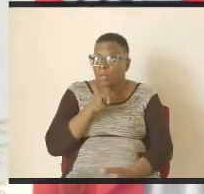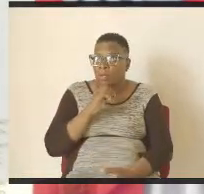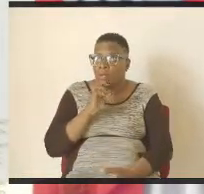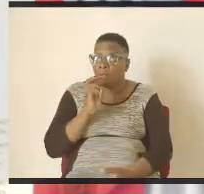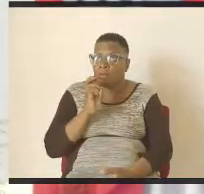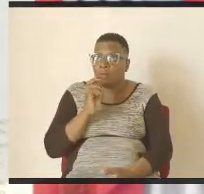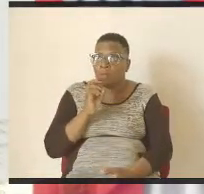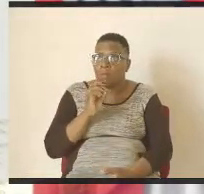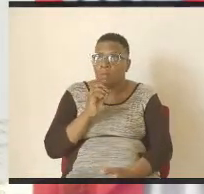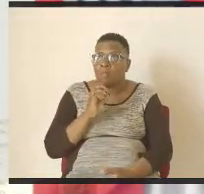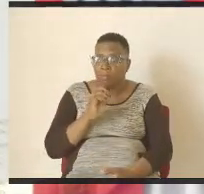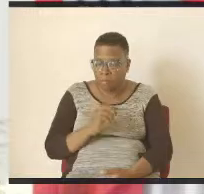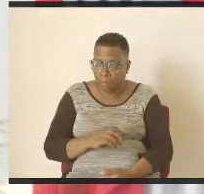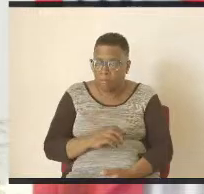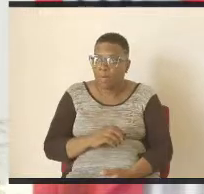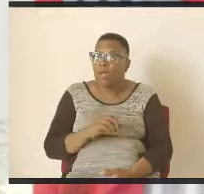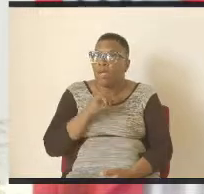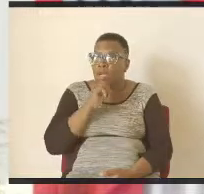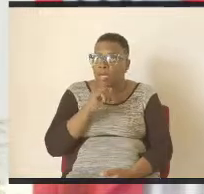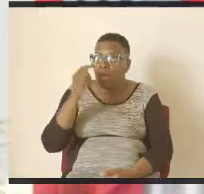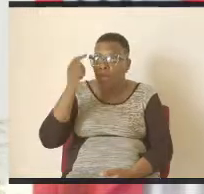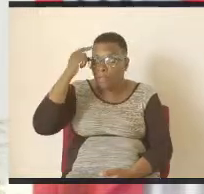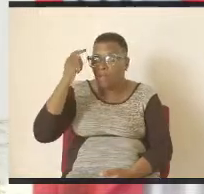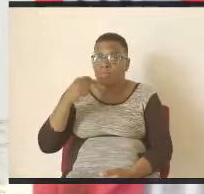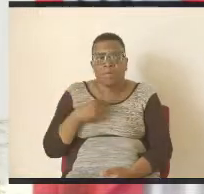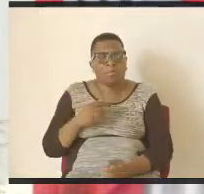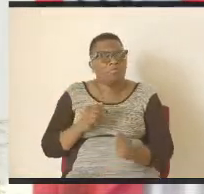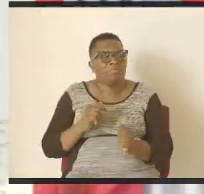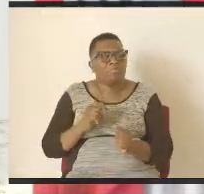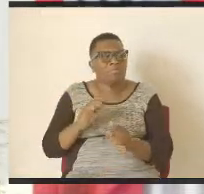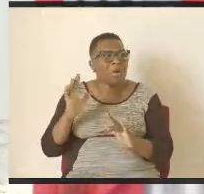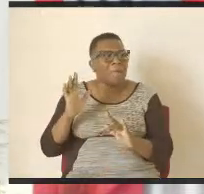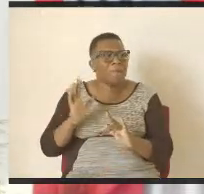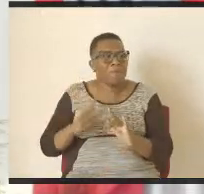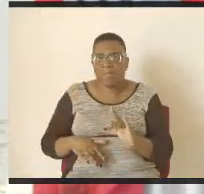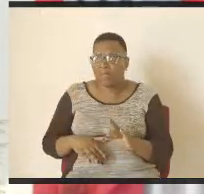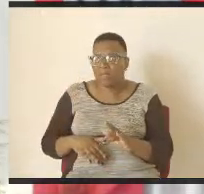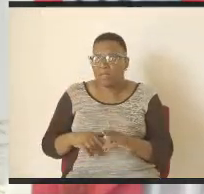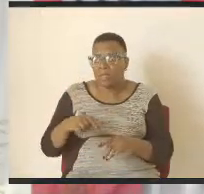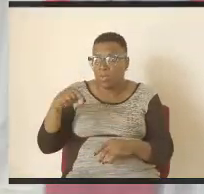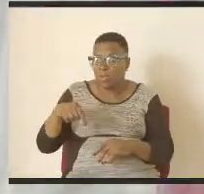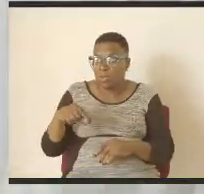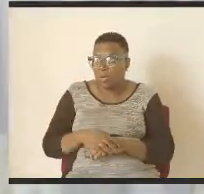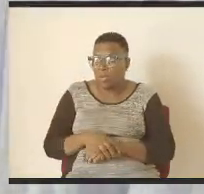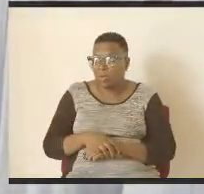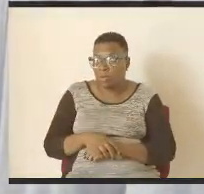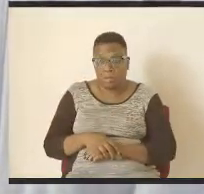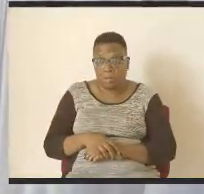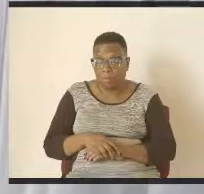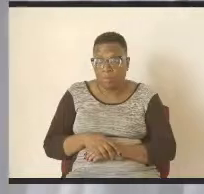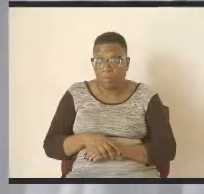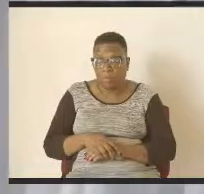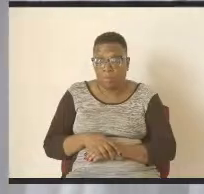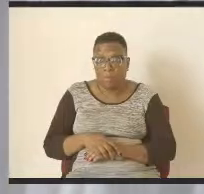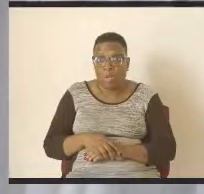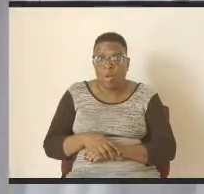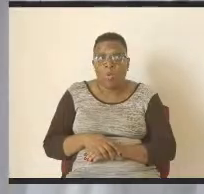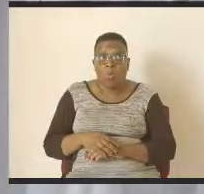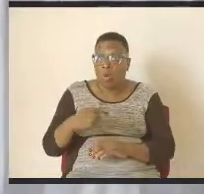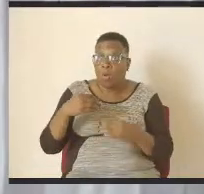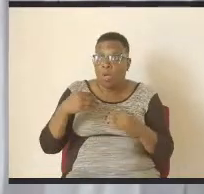to skip out on communion today." When up to the point of the communion, we have the